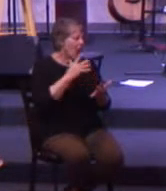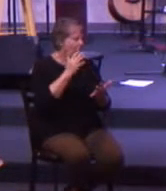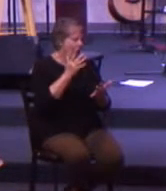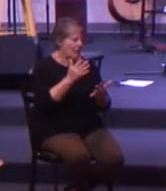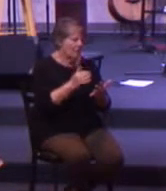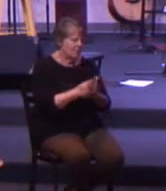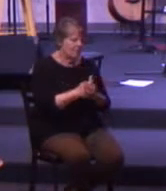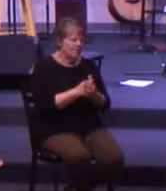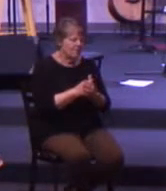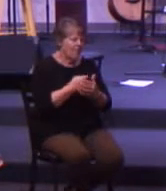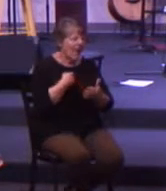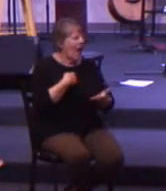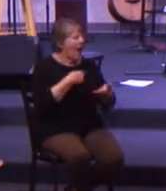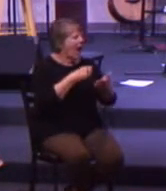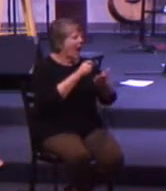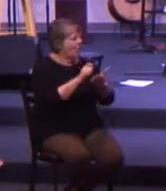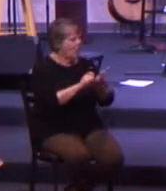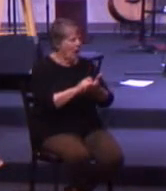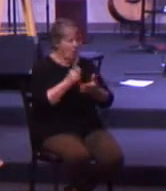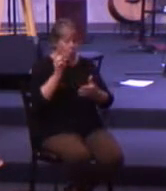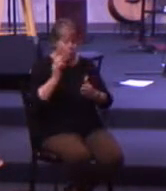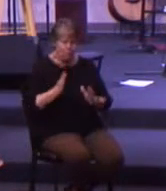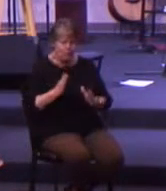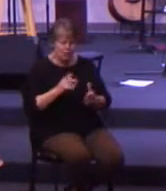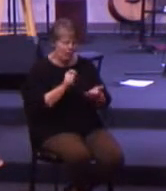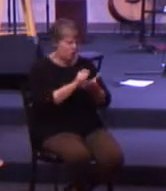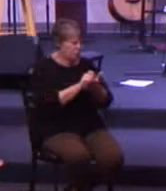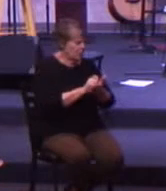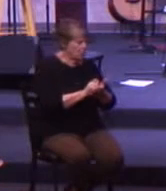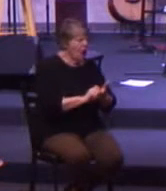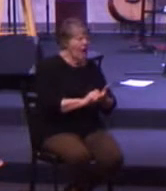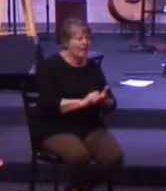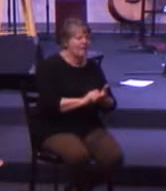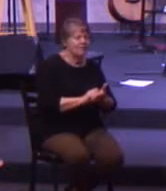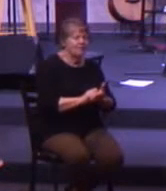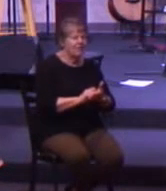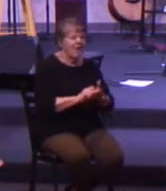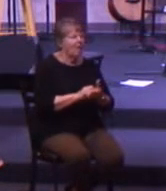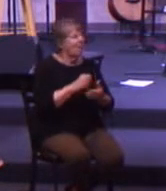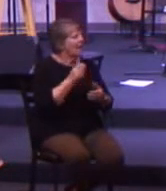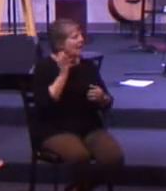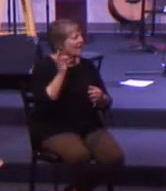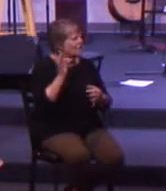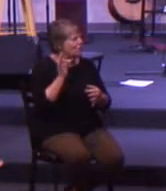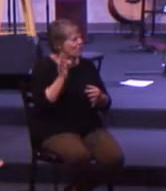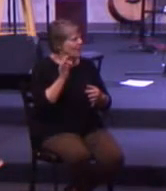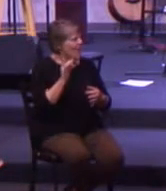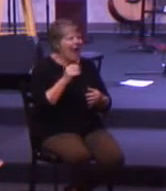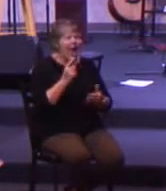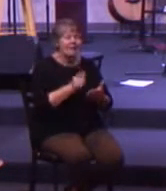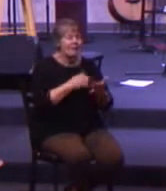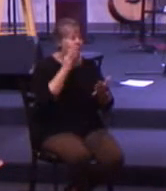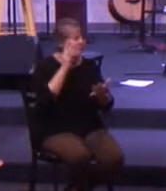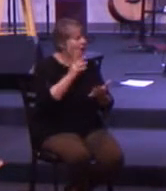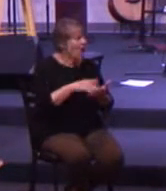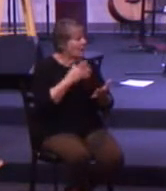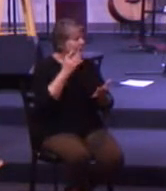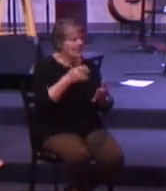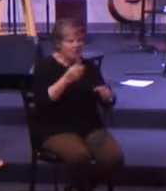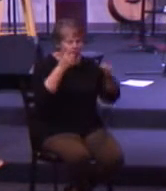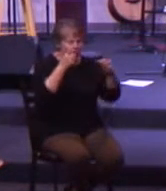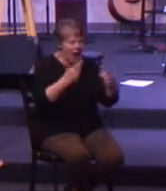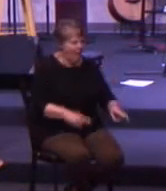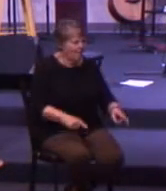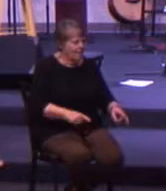I write a sermon, or preachers write a sermon, and it's like the sermon just sort of shows up, and you're like, oh, look, neat, there's a sermon, and it just happened, and that feels